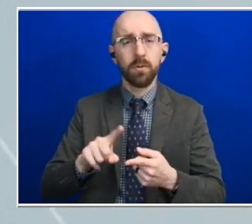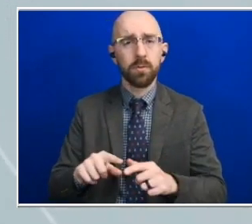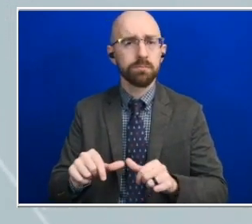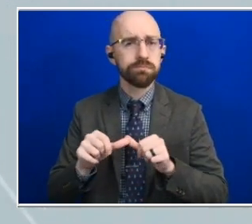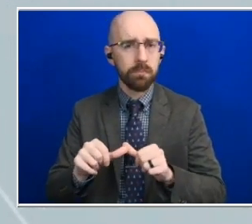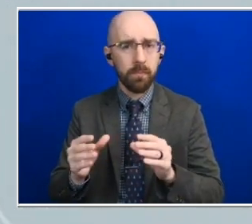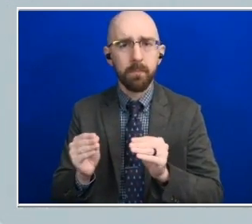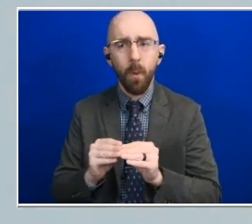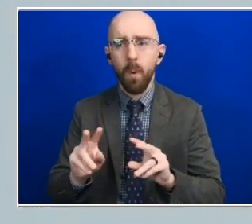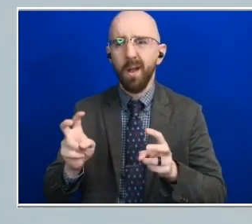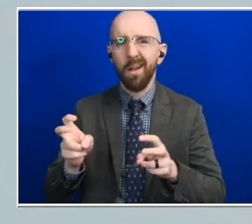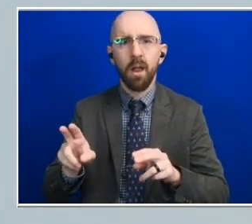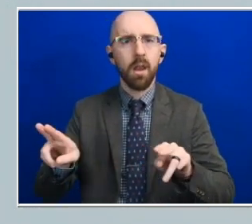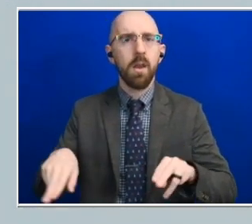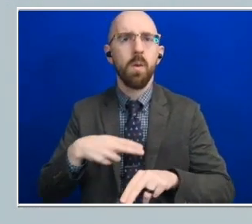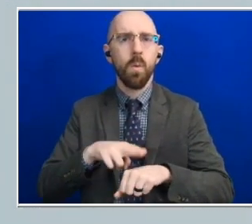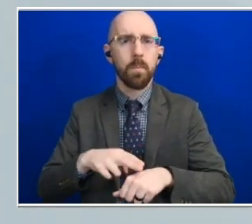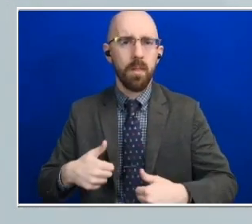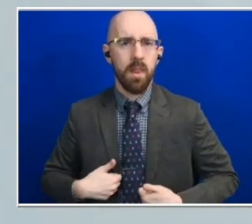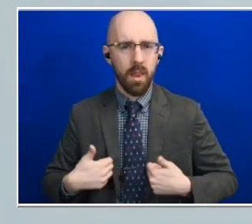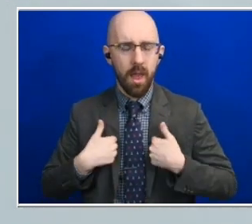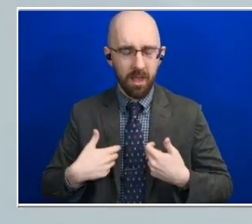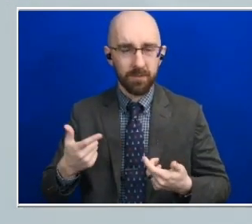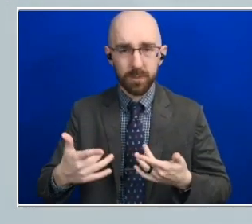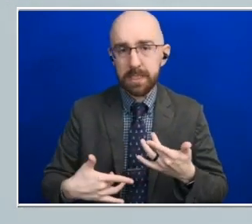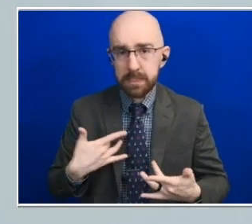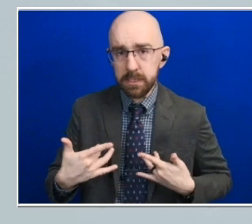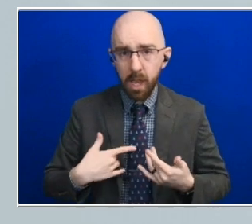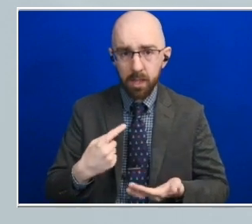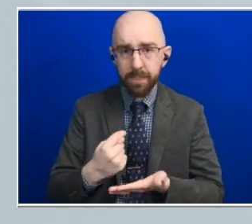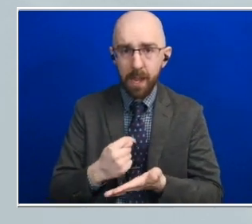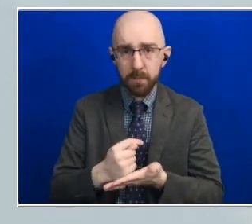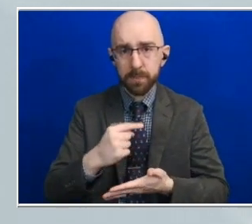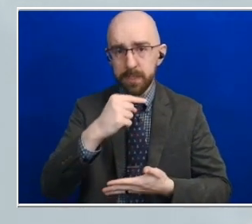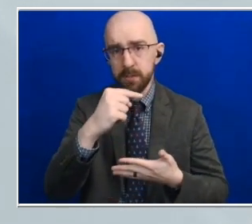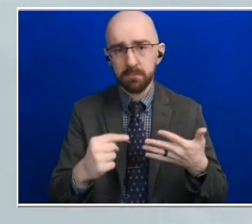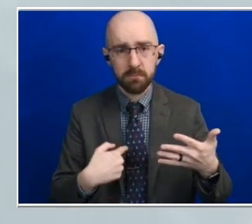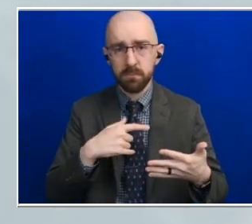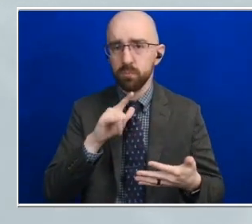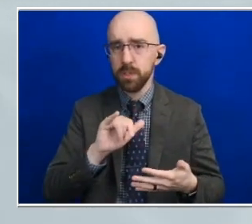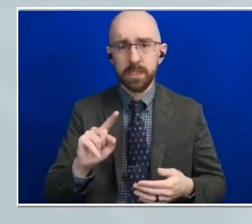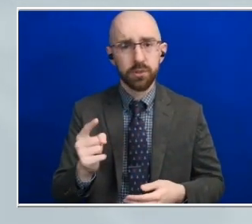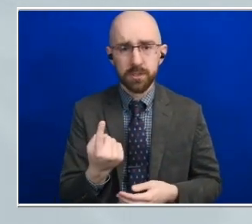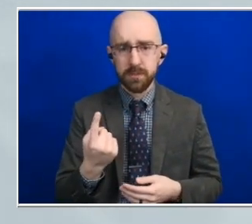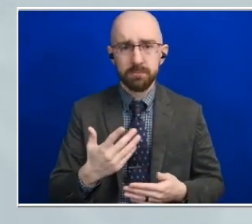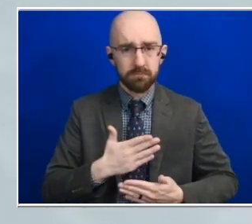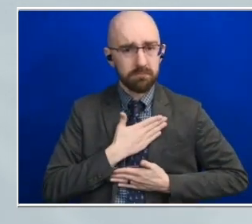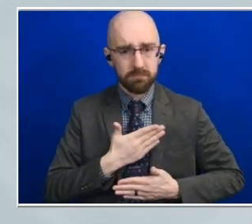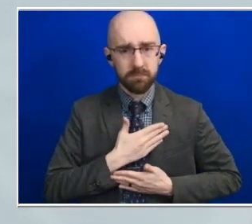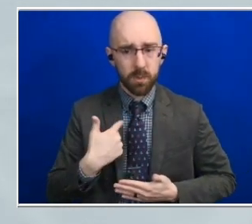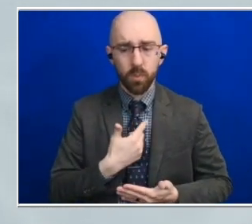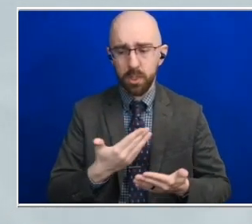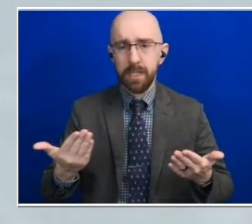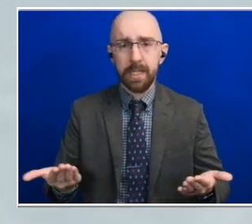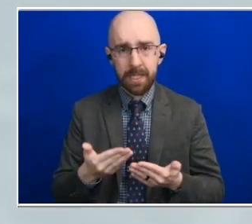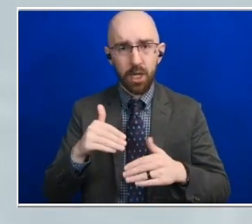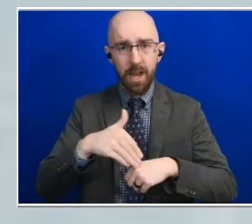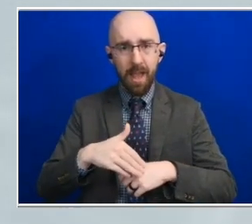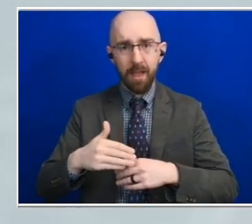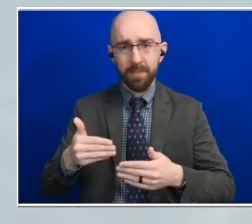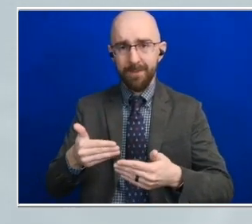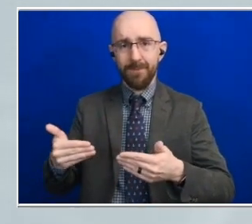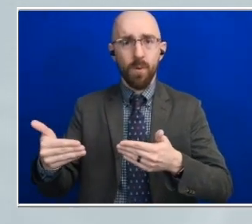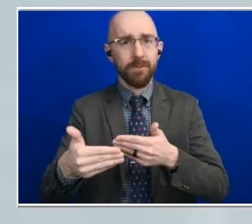So it's exciting, really, therapy that I'm really just glad that we're here at the forefront to offer that for our